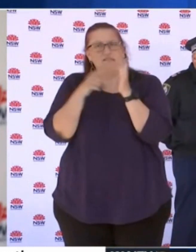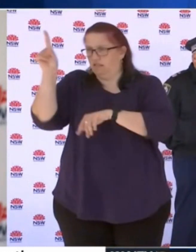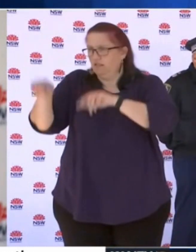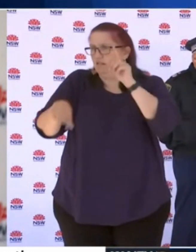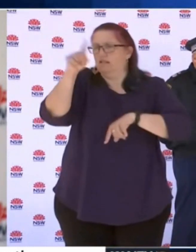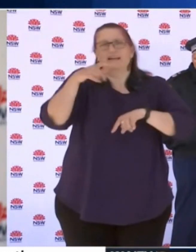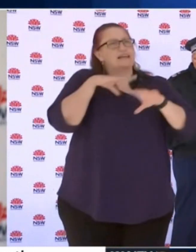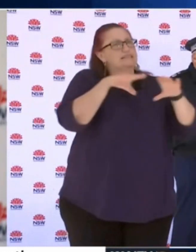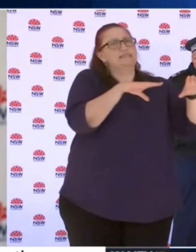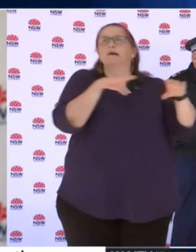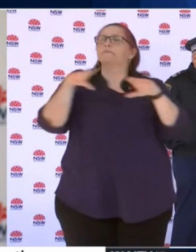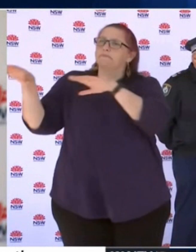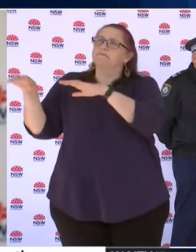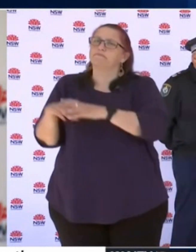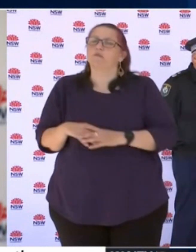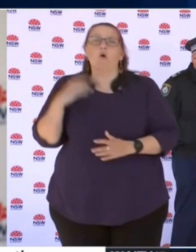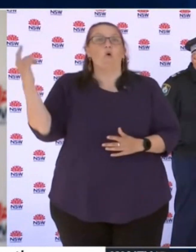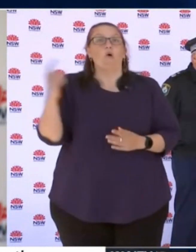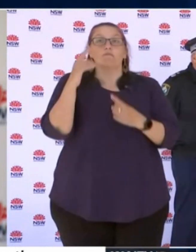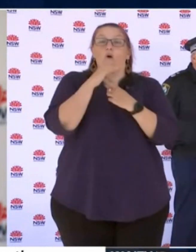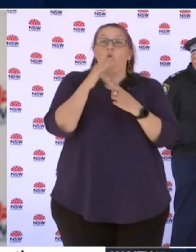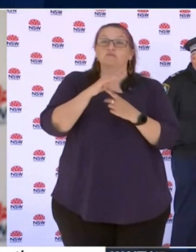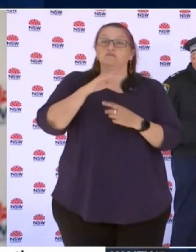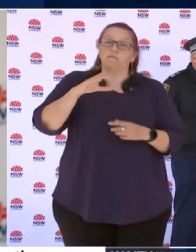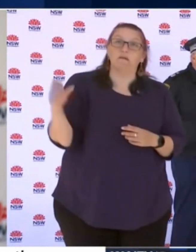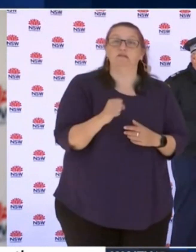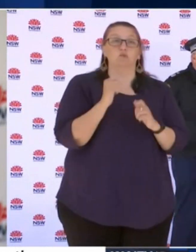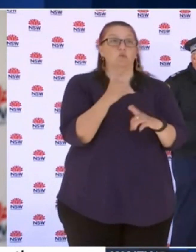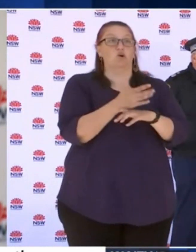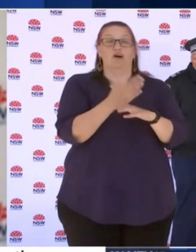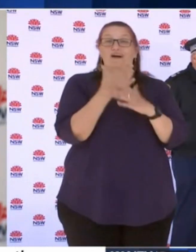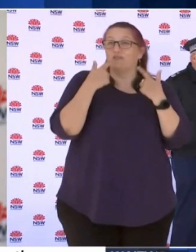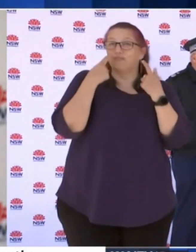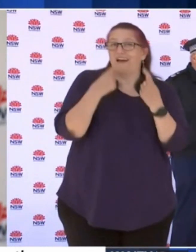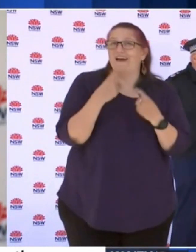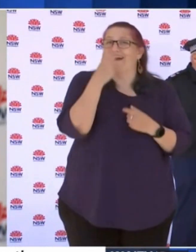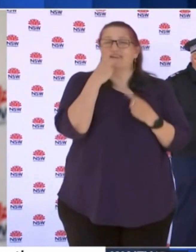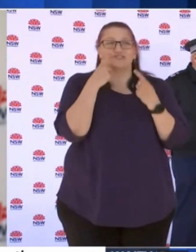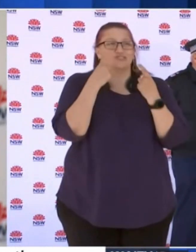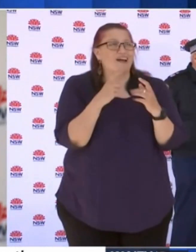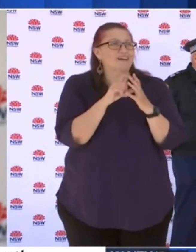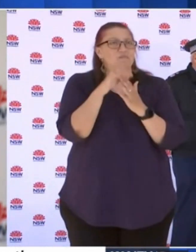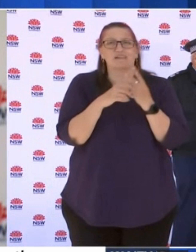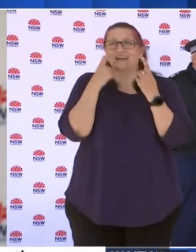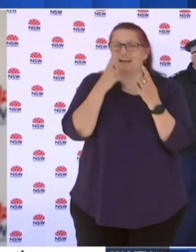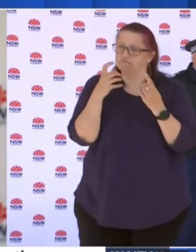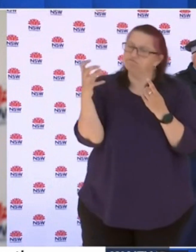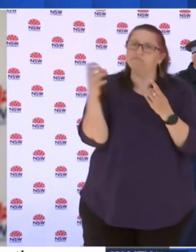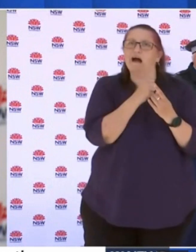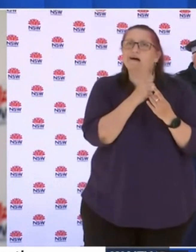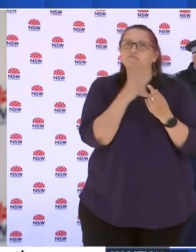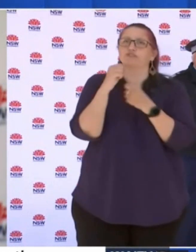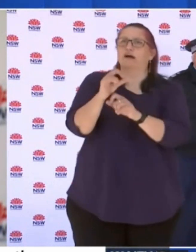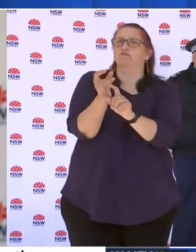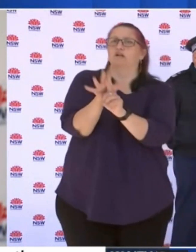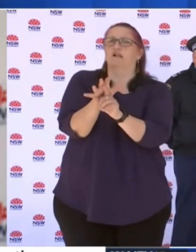key workers should be vaccinated. But the challenges are there. We have in New South Wales vaccinated over 200,000 key New South Wales health